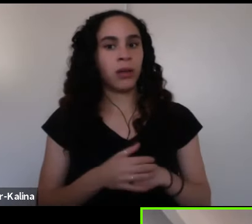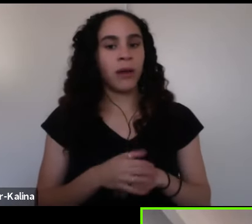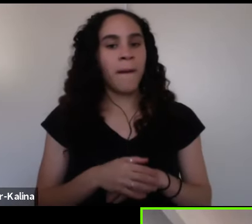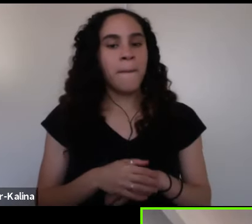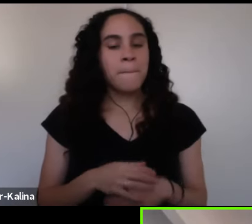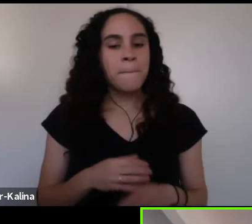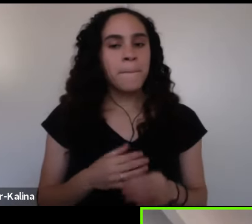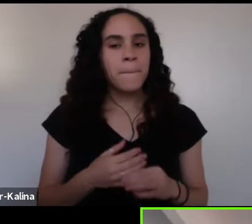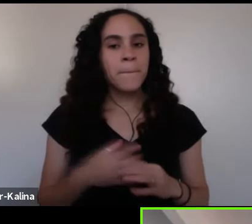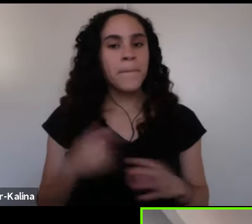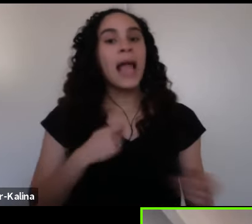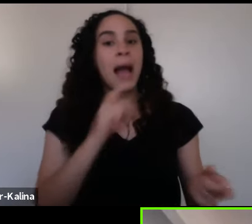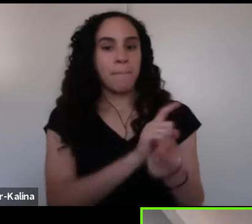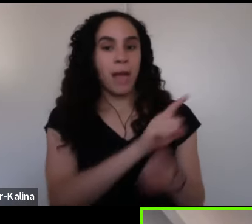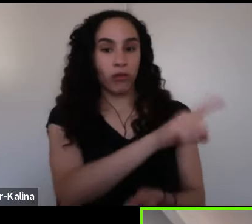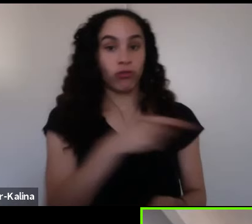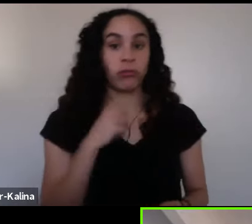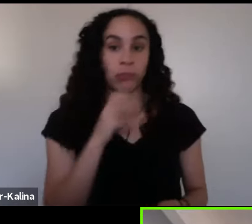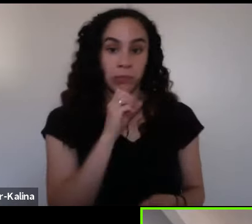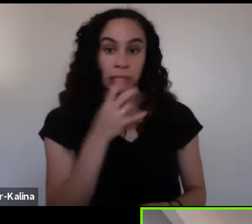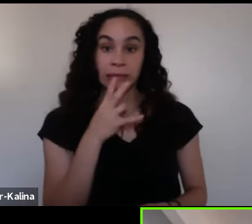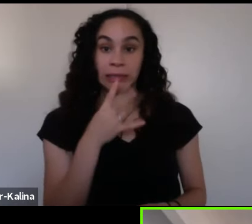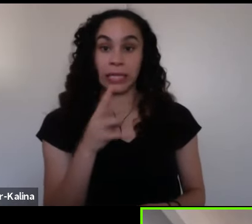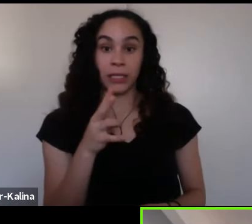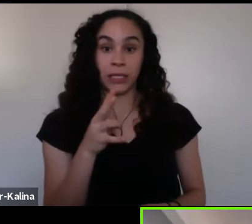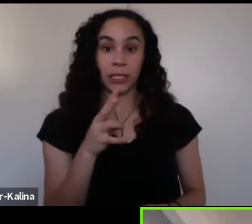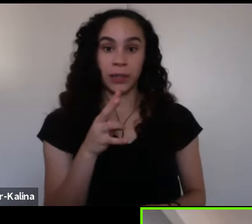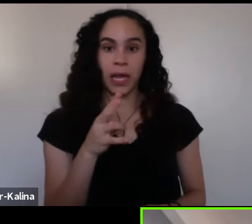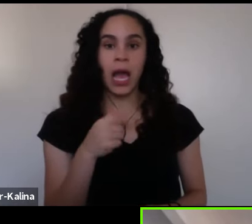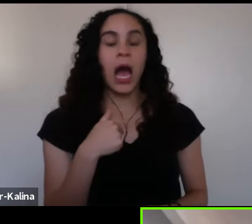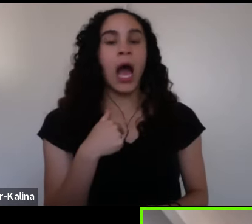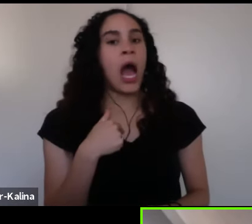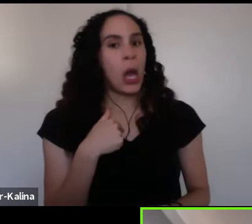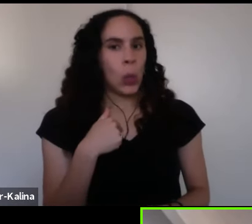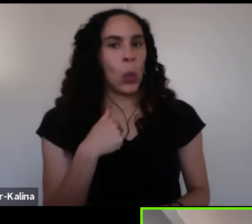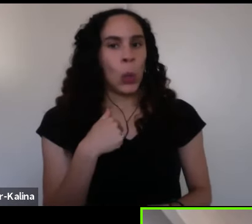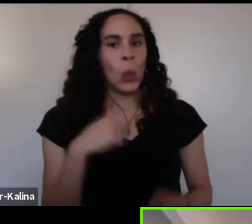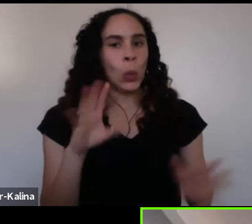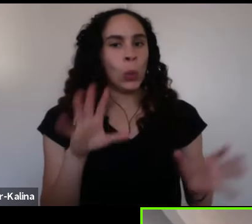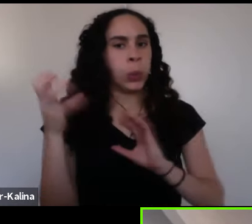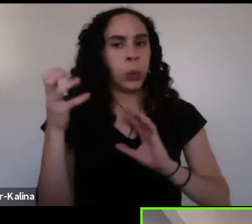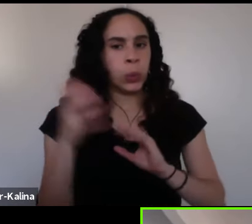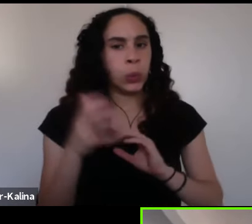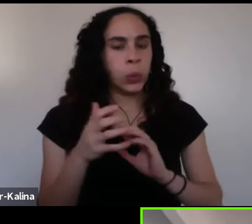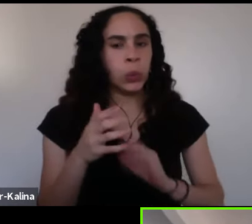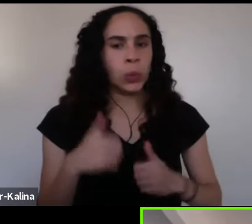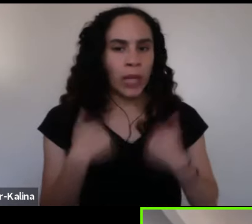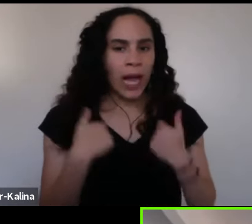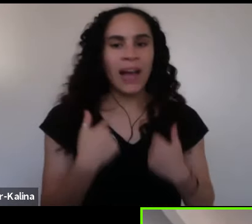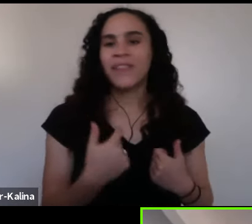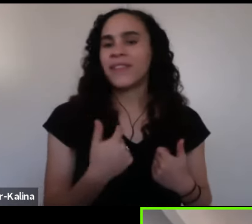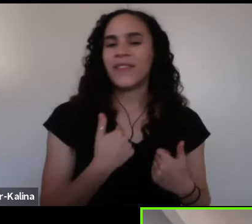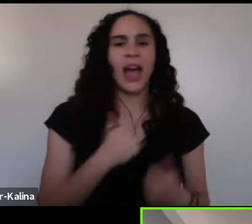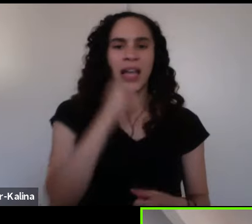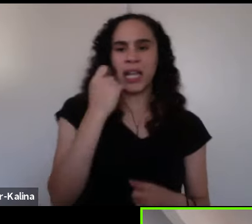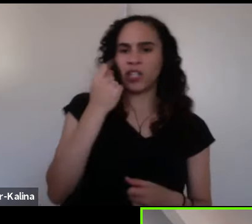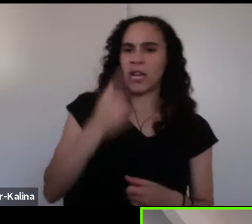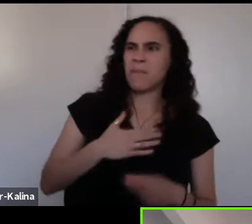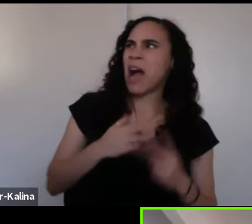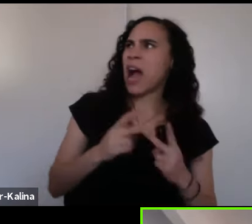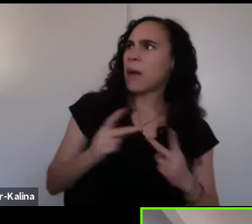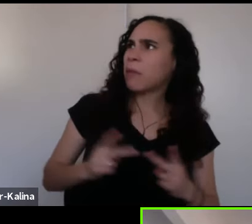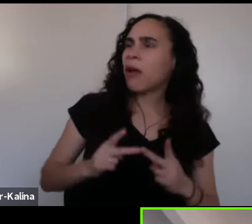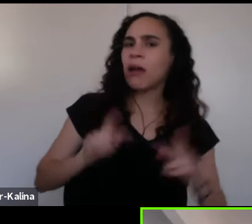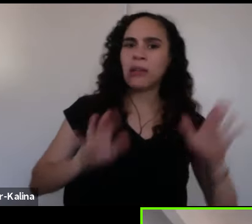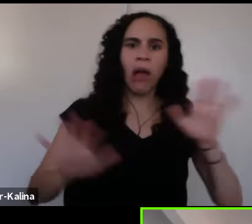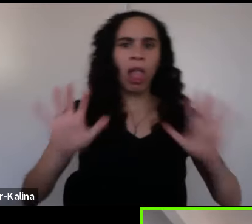met her when I was 17 years old, and I was like really kind of jacked up, right? I didn't really understand my place, and I didn't